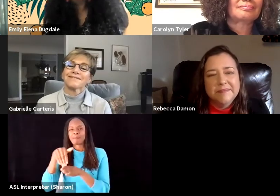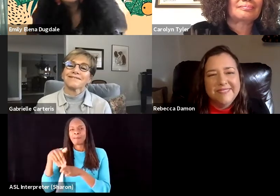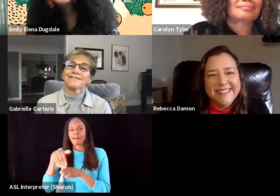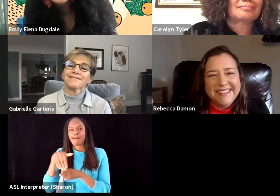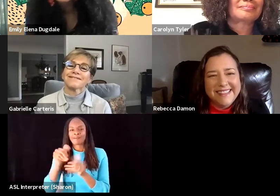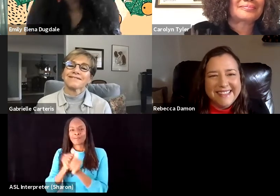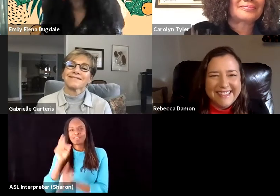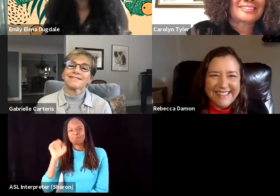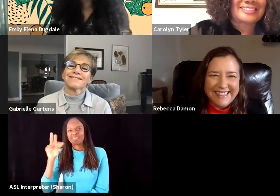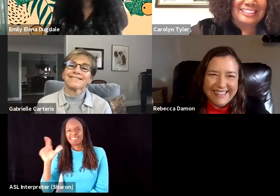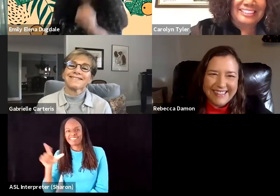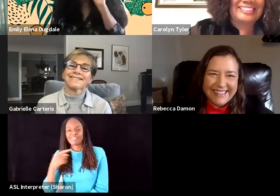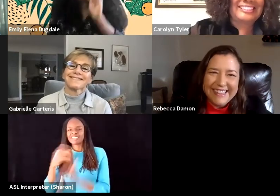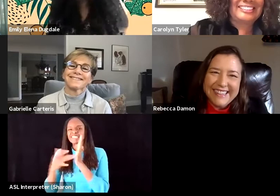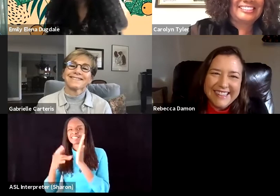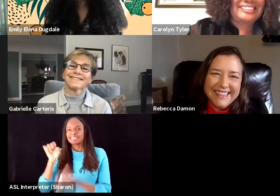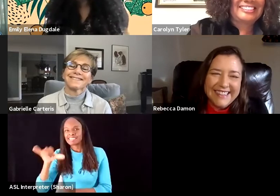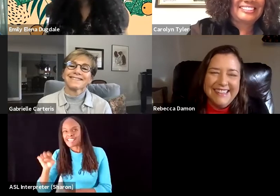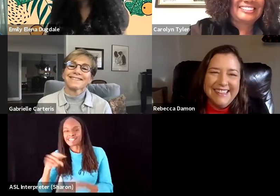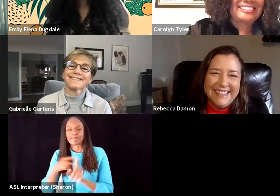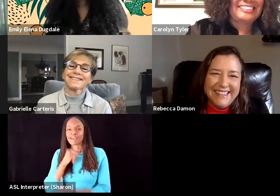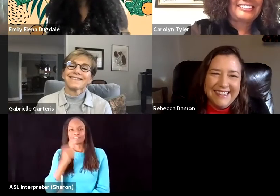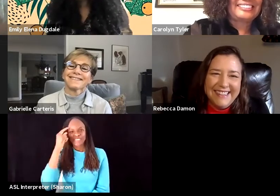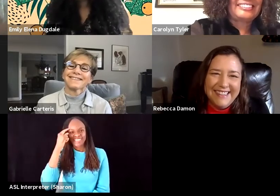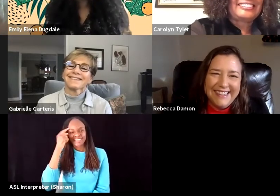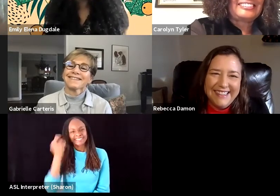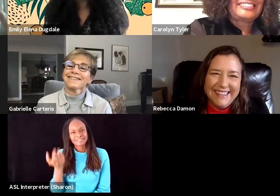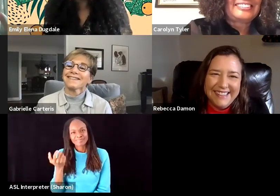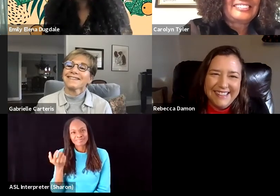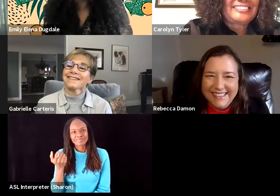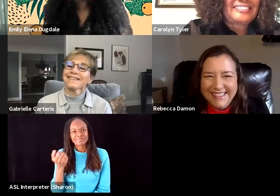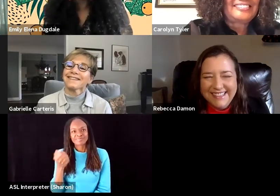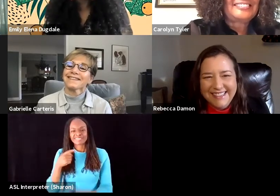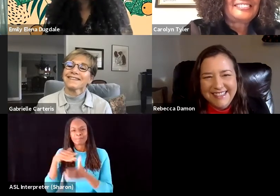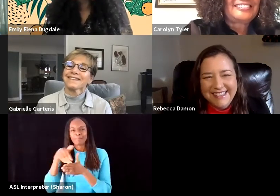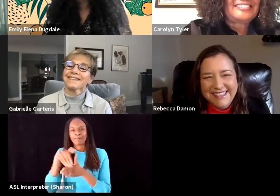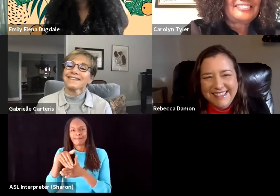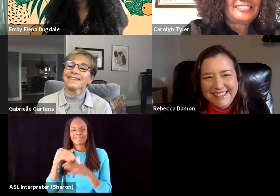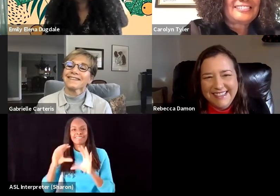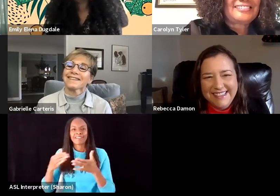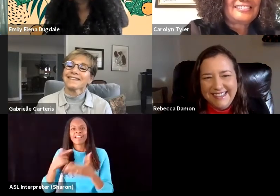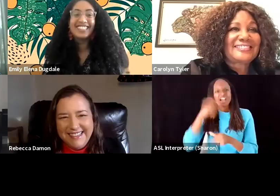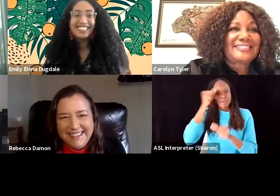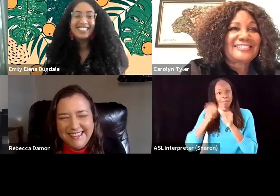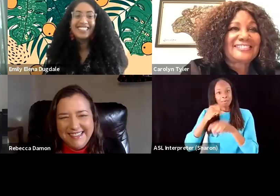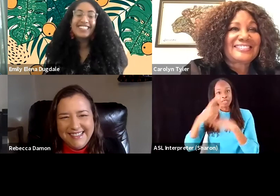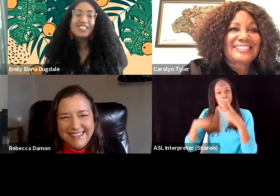technically I'm a millennial, but I don't think I fit it squarely in the category, because I remember the world